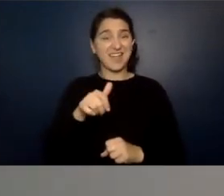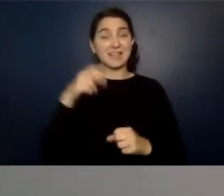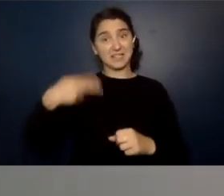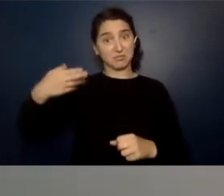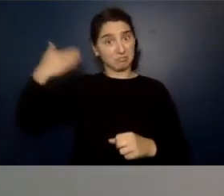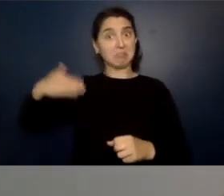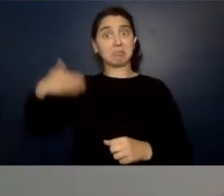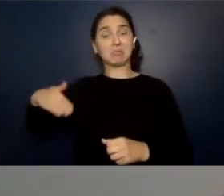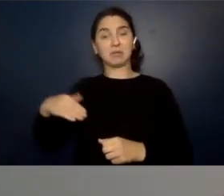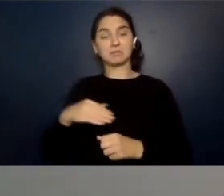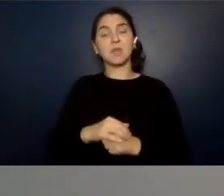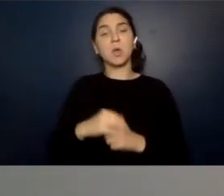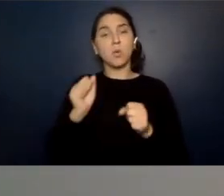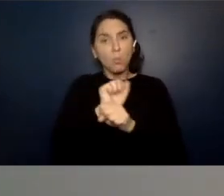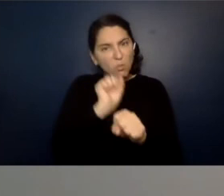to recognizing that